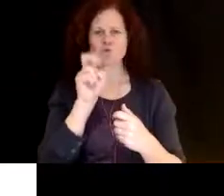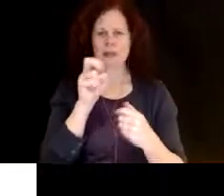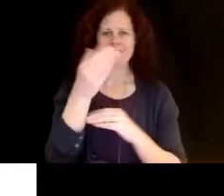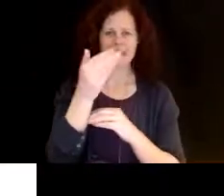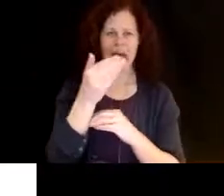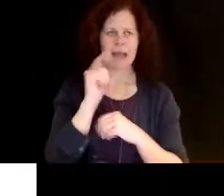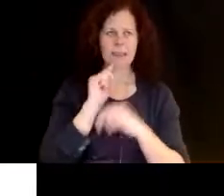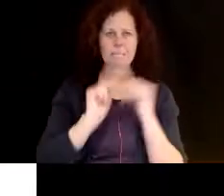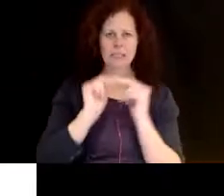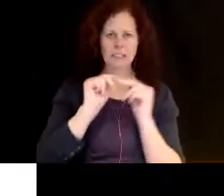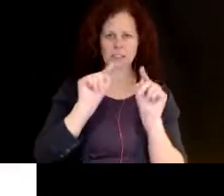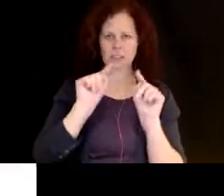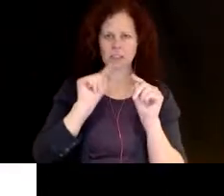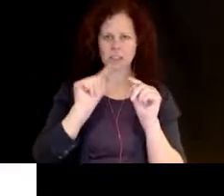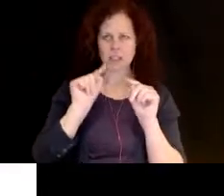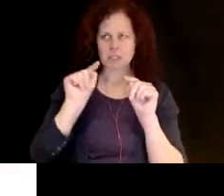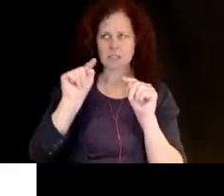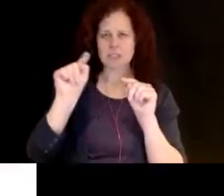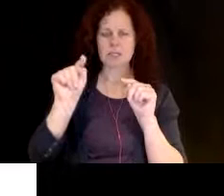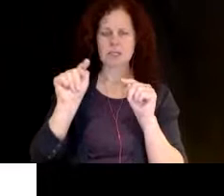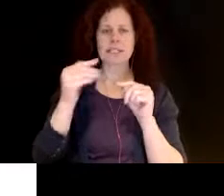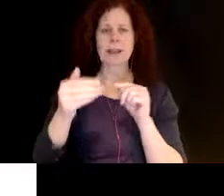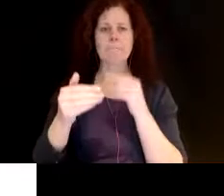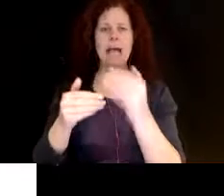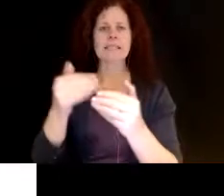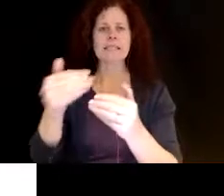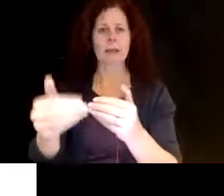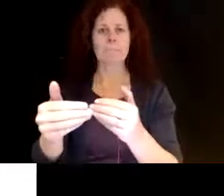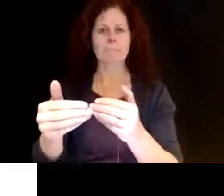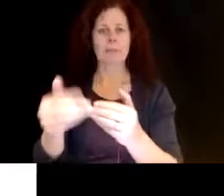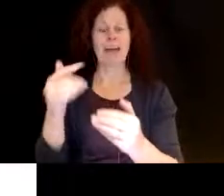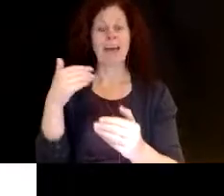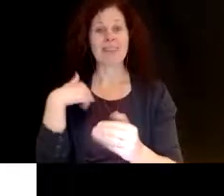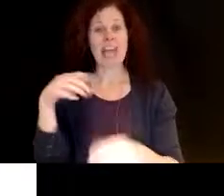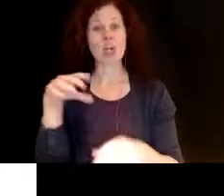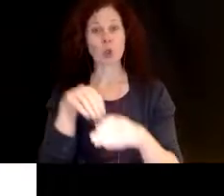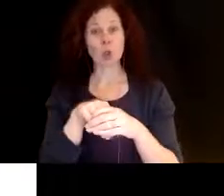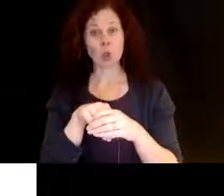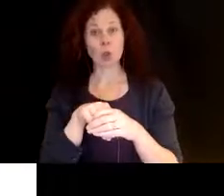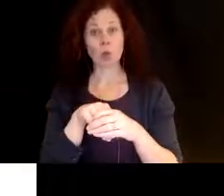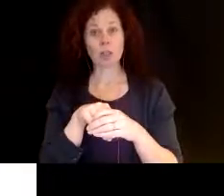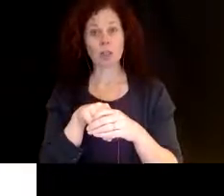and have specific provisions for persons with disabilities and for